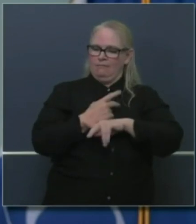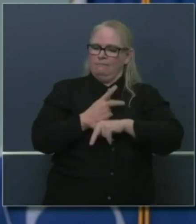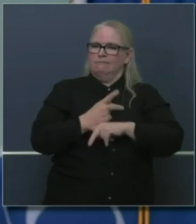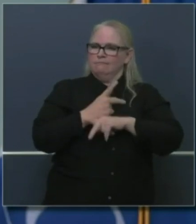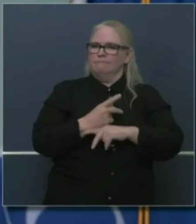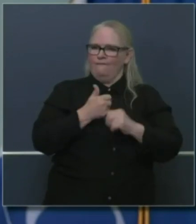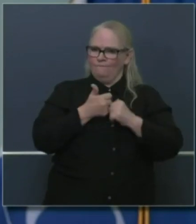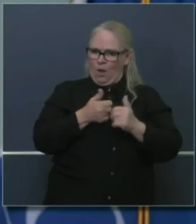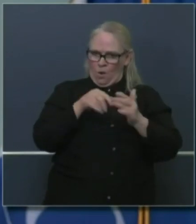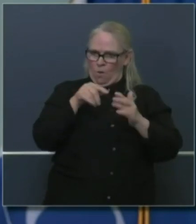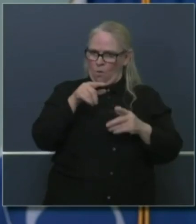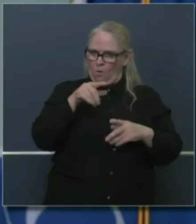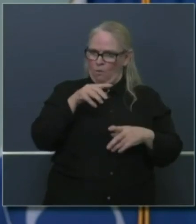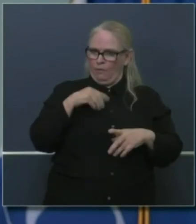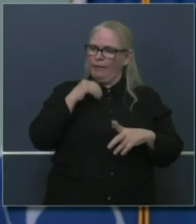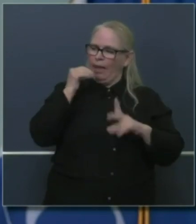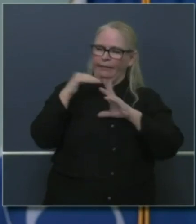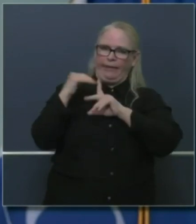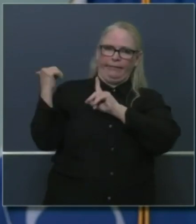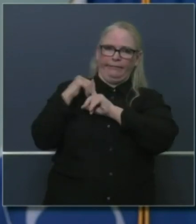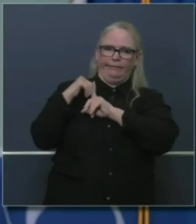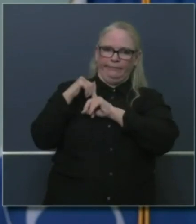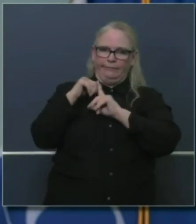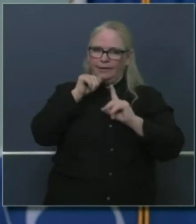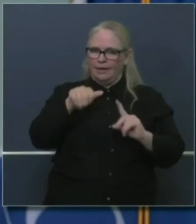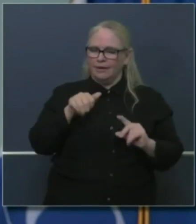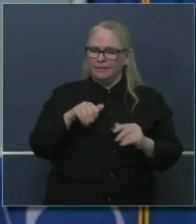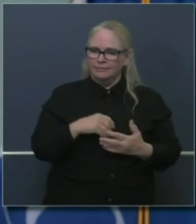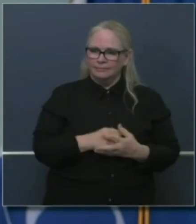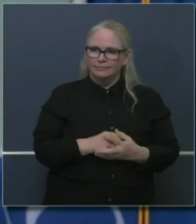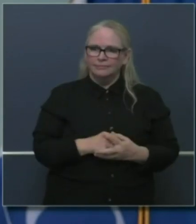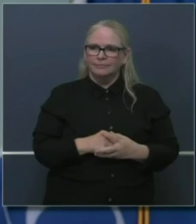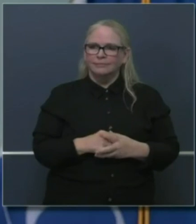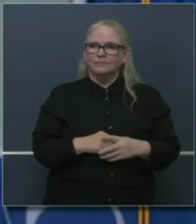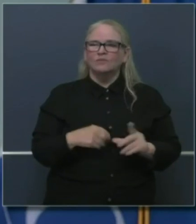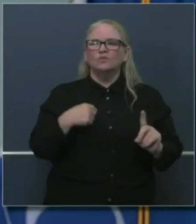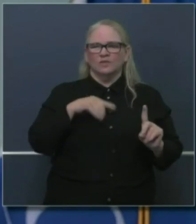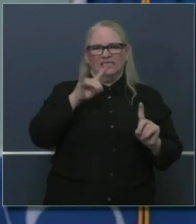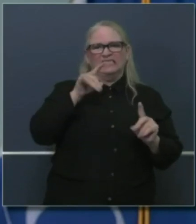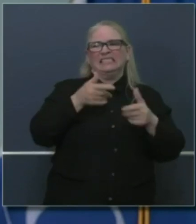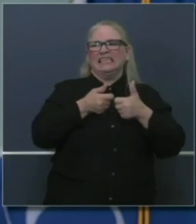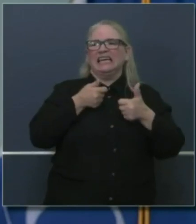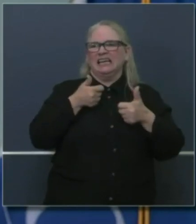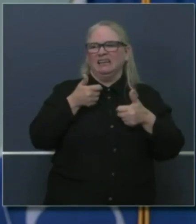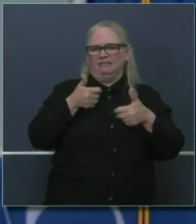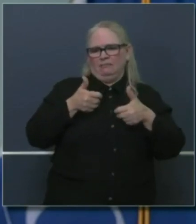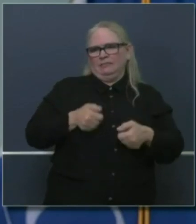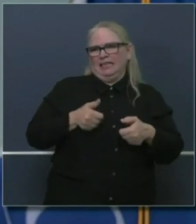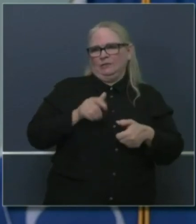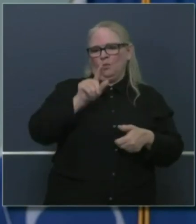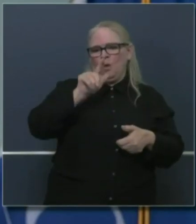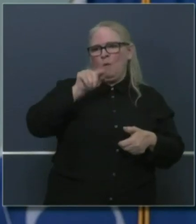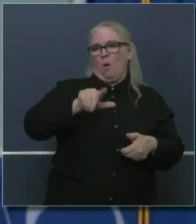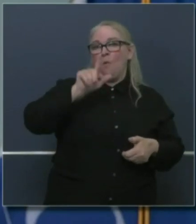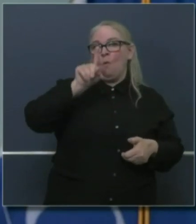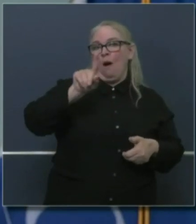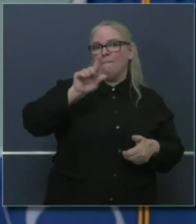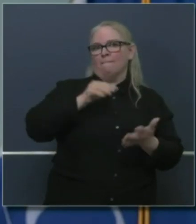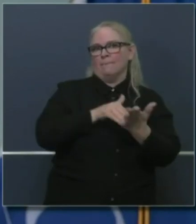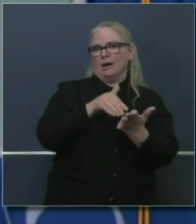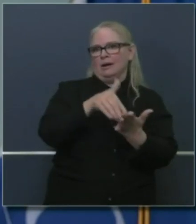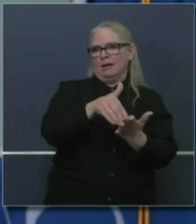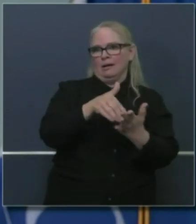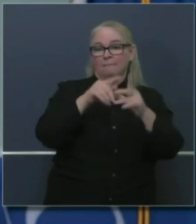21.1 was a wonderful number I received this morning, text early this morning, 21.1 million procedure masks now in